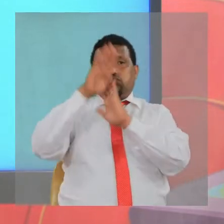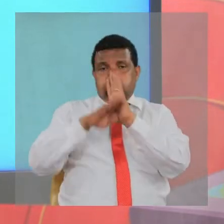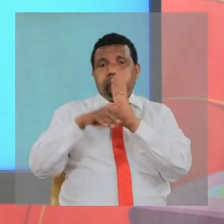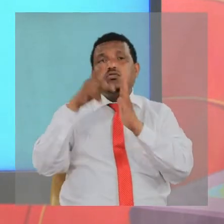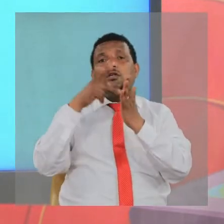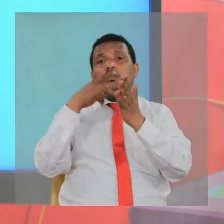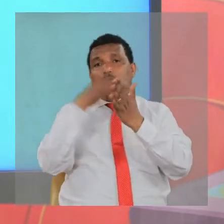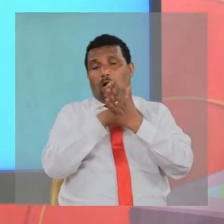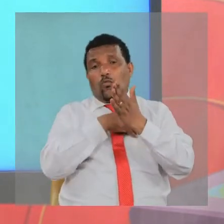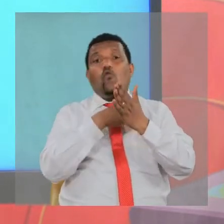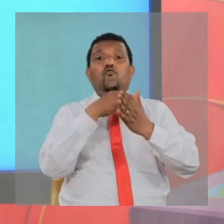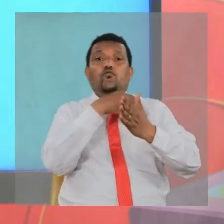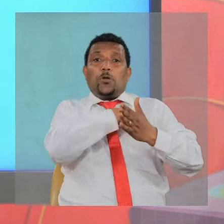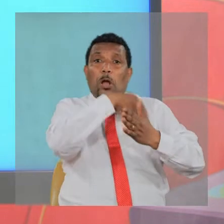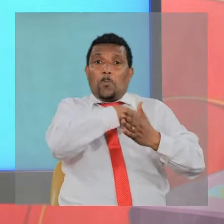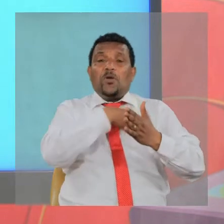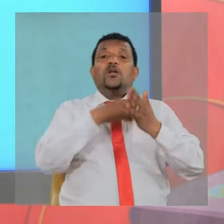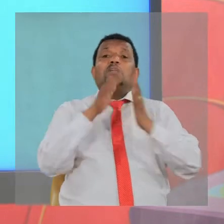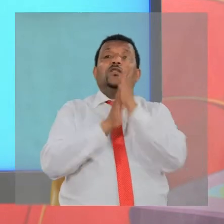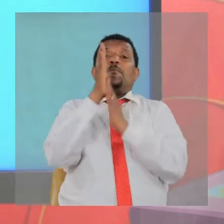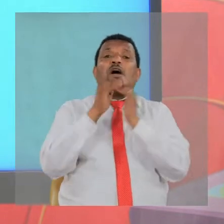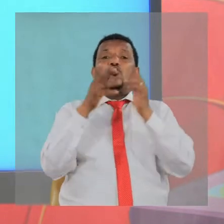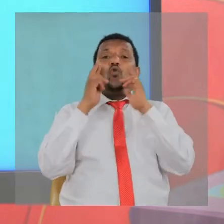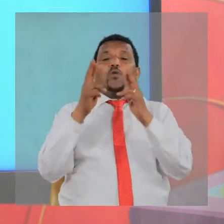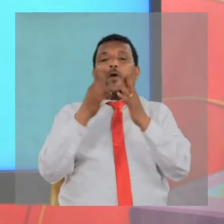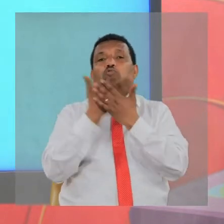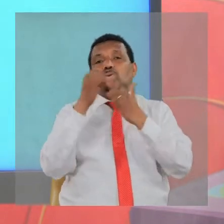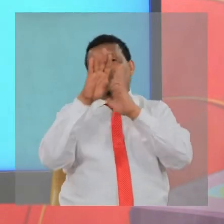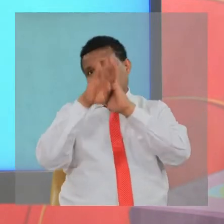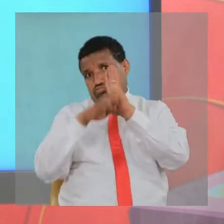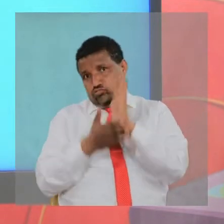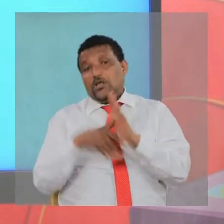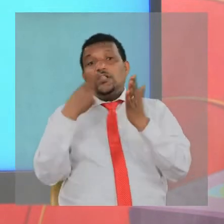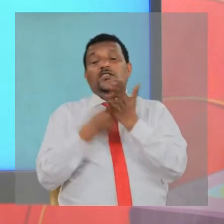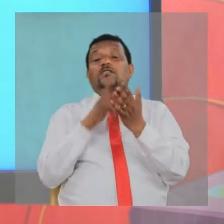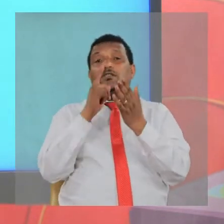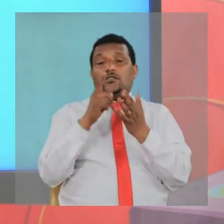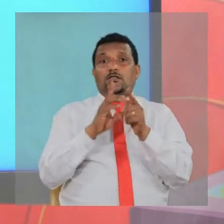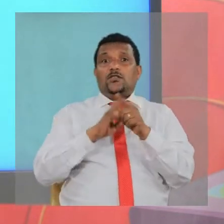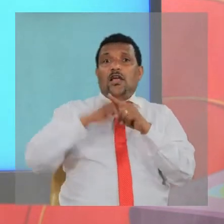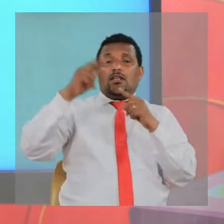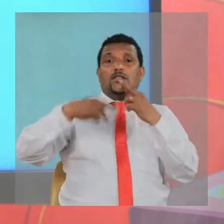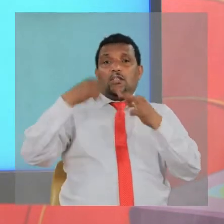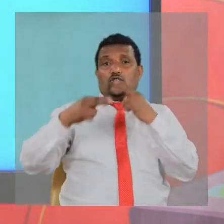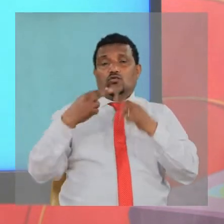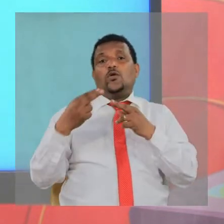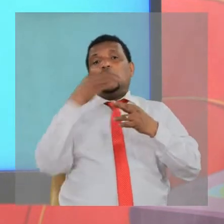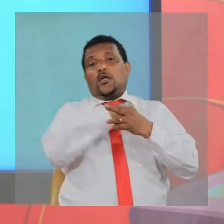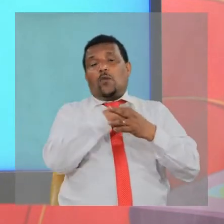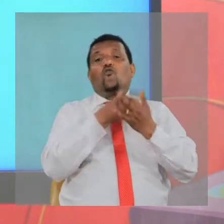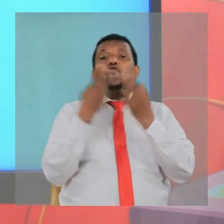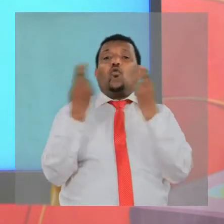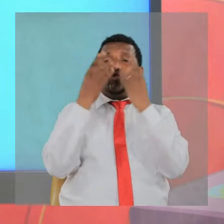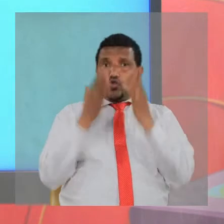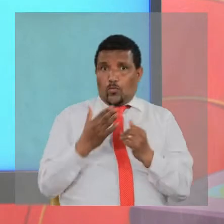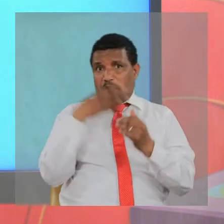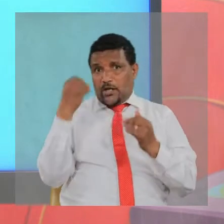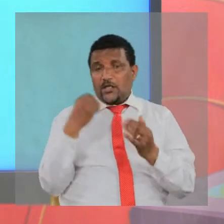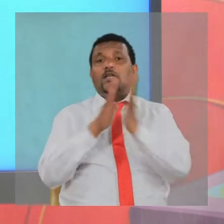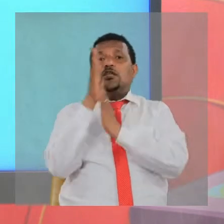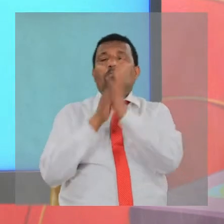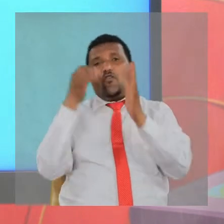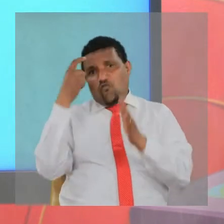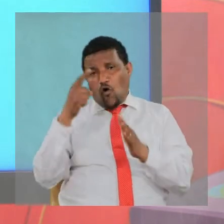income of consumer, then the demand for normal goods will decline. So due to this direct relationship between income of consumer and the demand